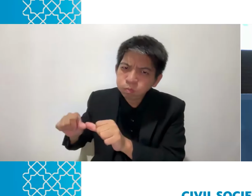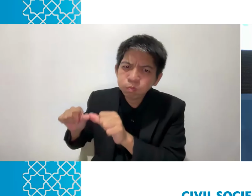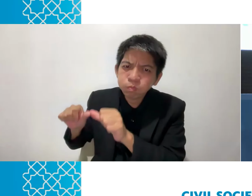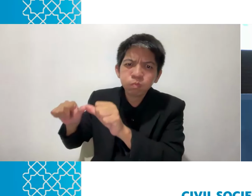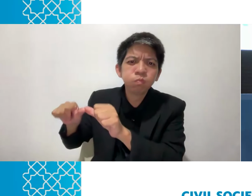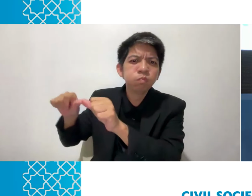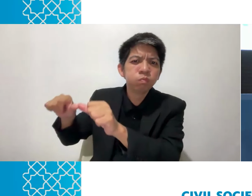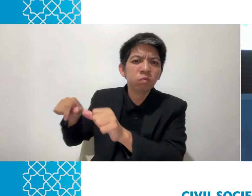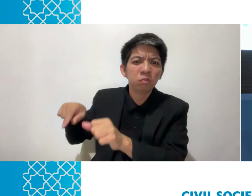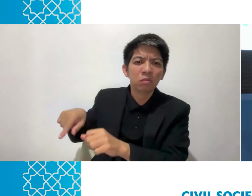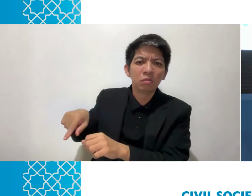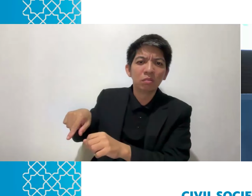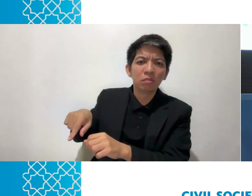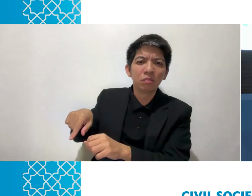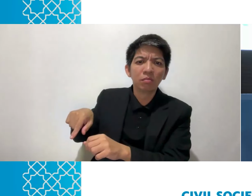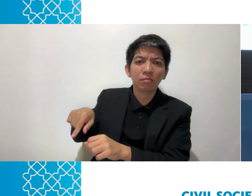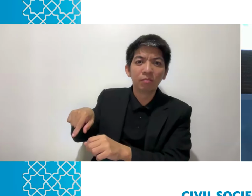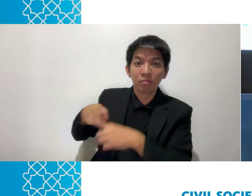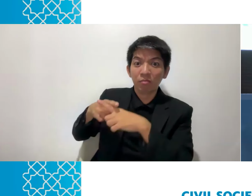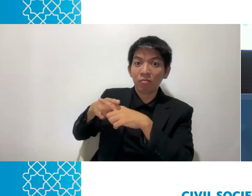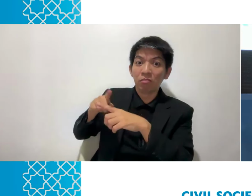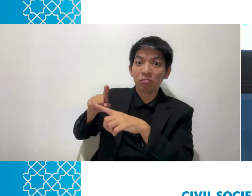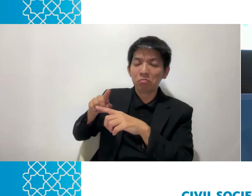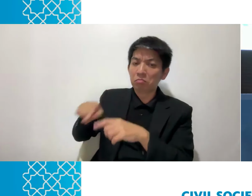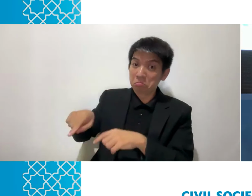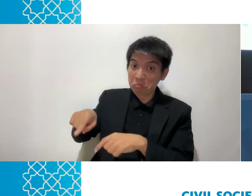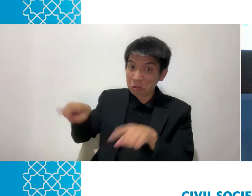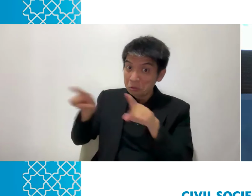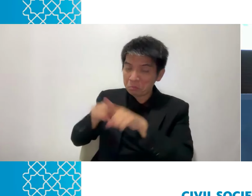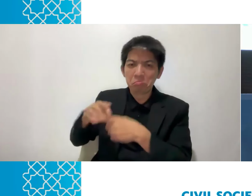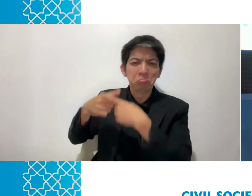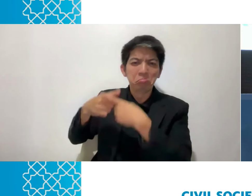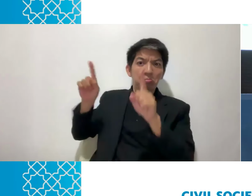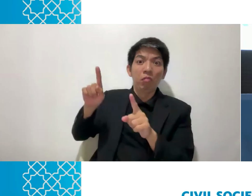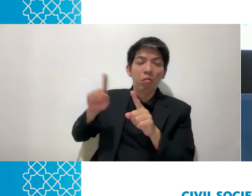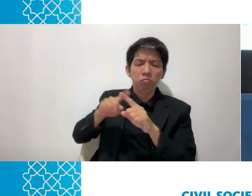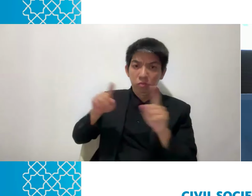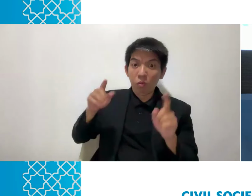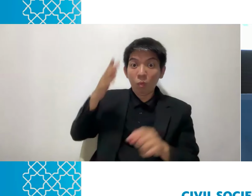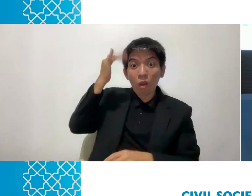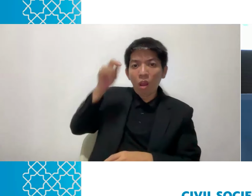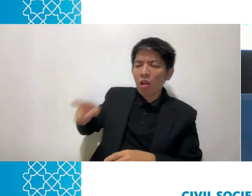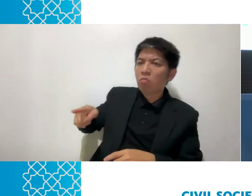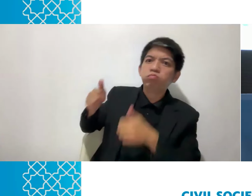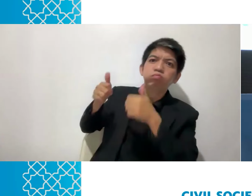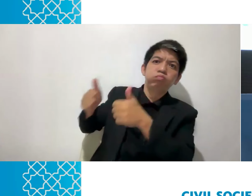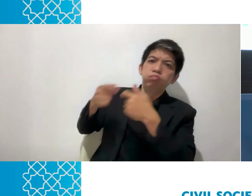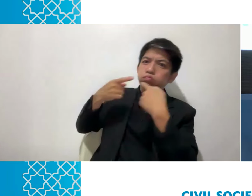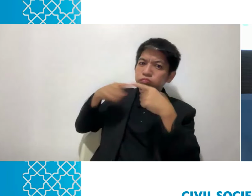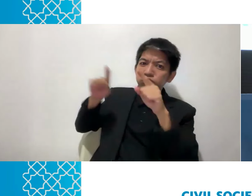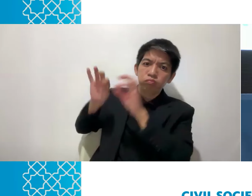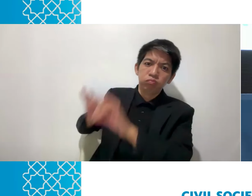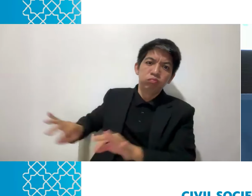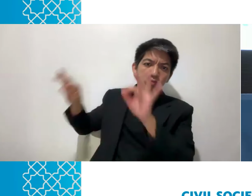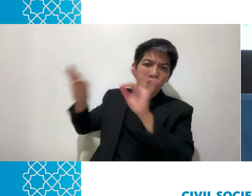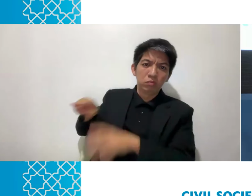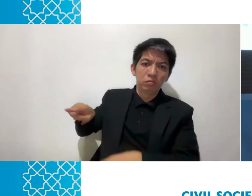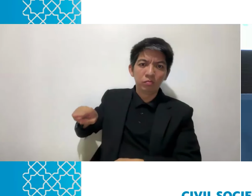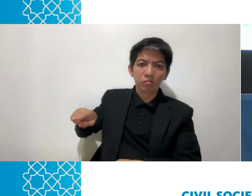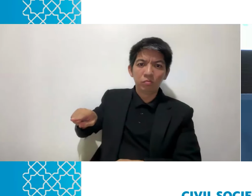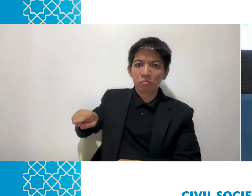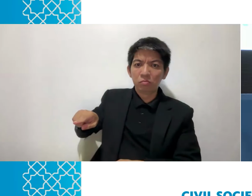very, very meaningful. And especially if you are to work with the communities themselves to